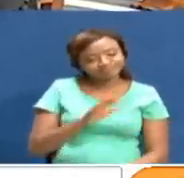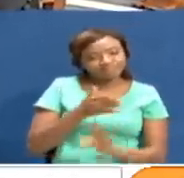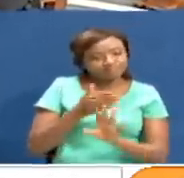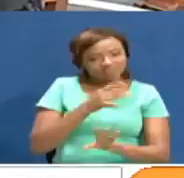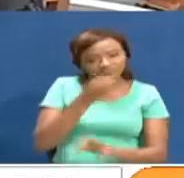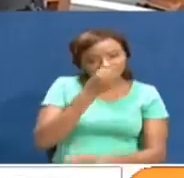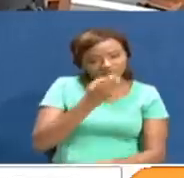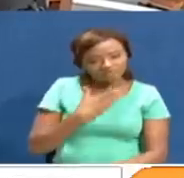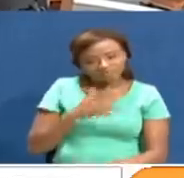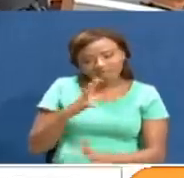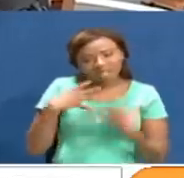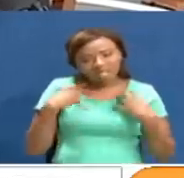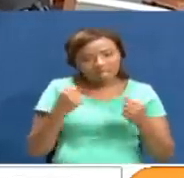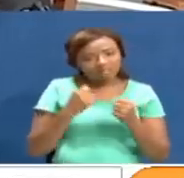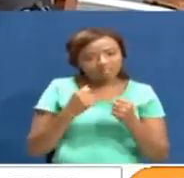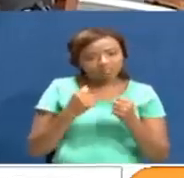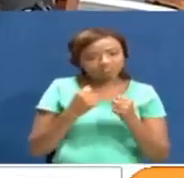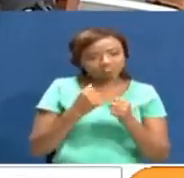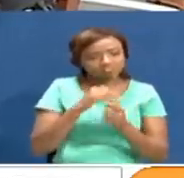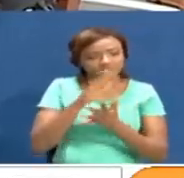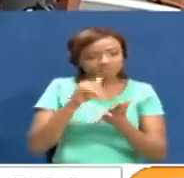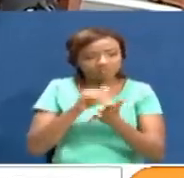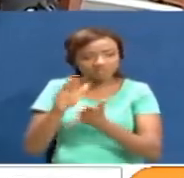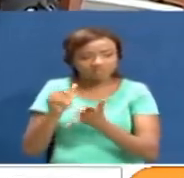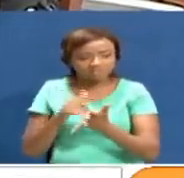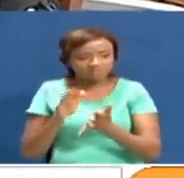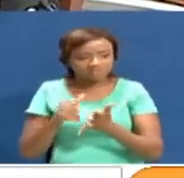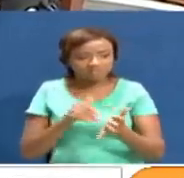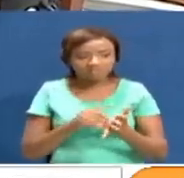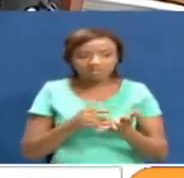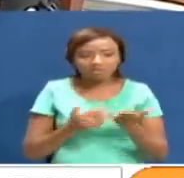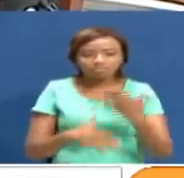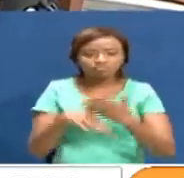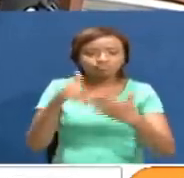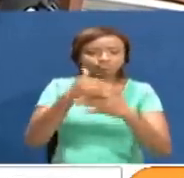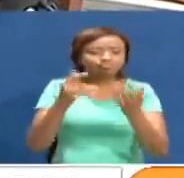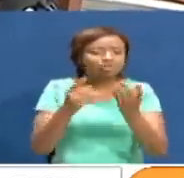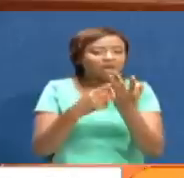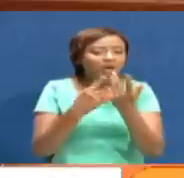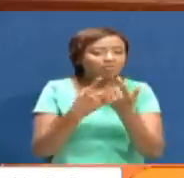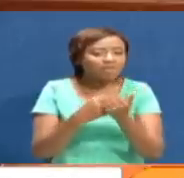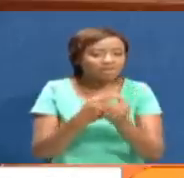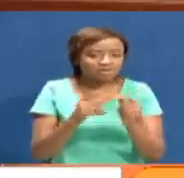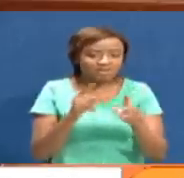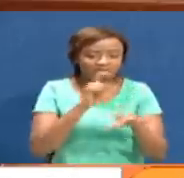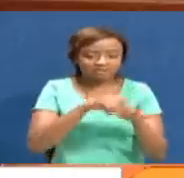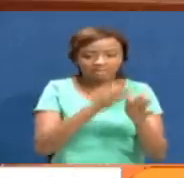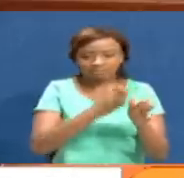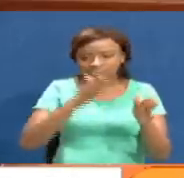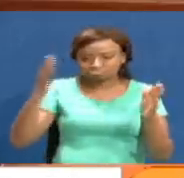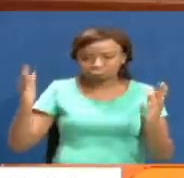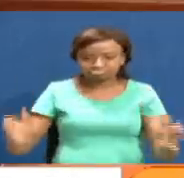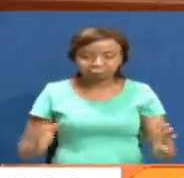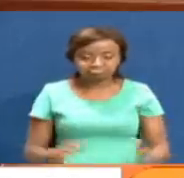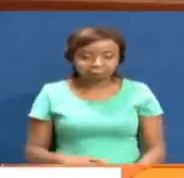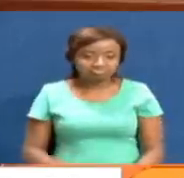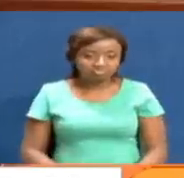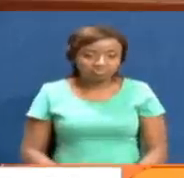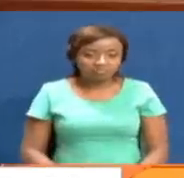in the break about the health facilities that you're building. How many, yeah, and what's the time frame? We